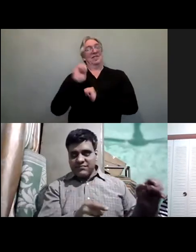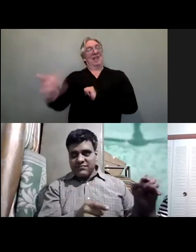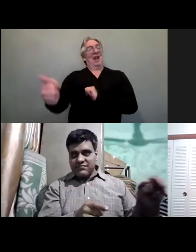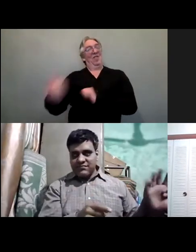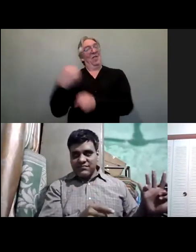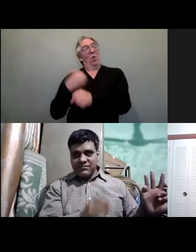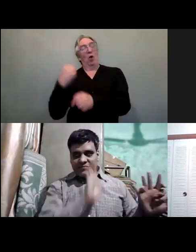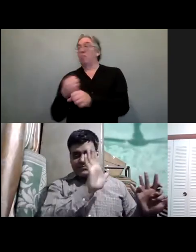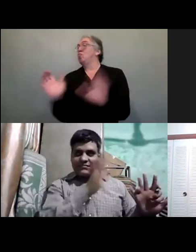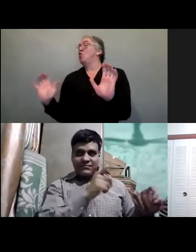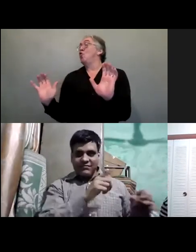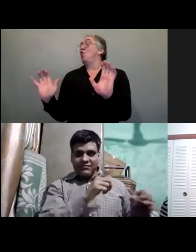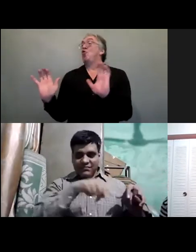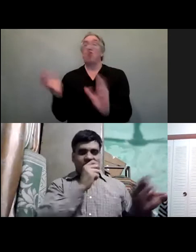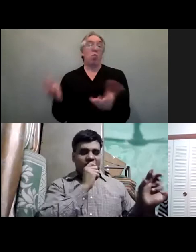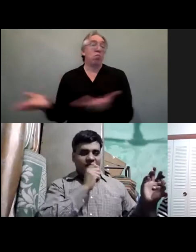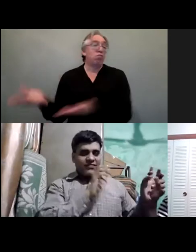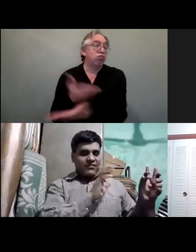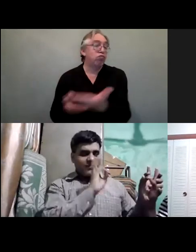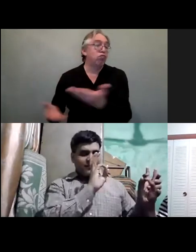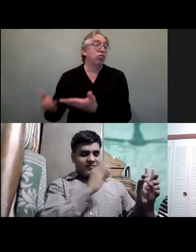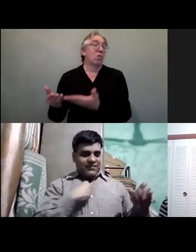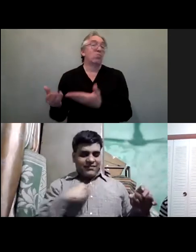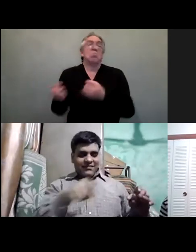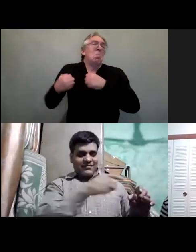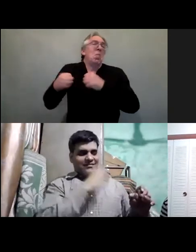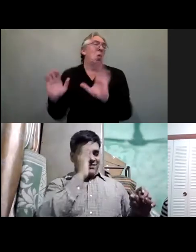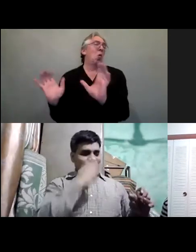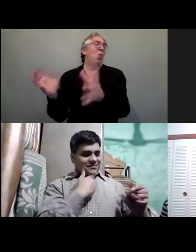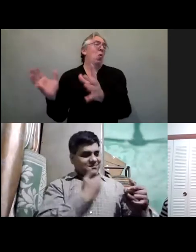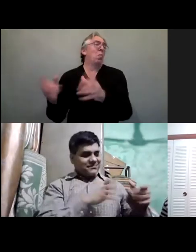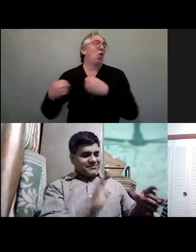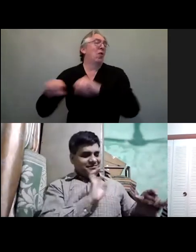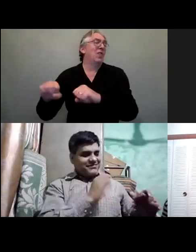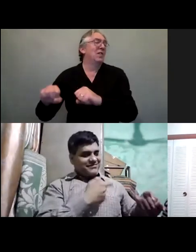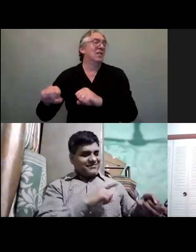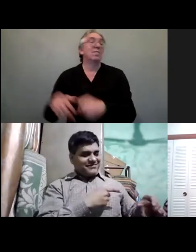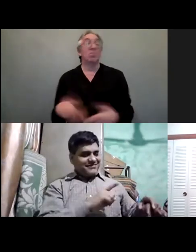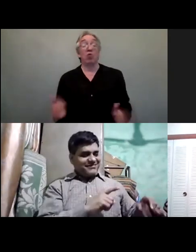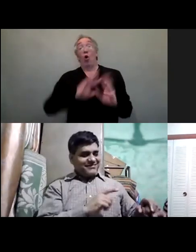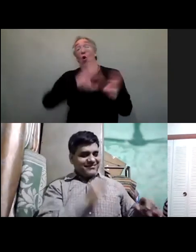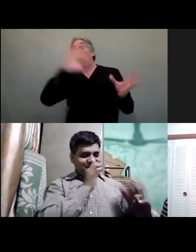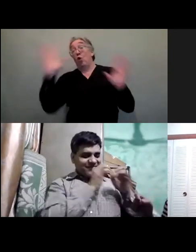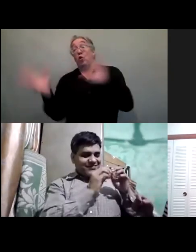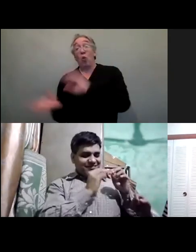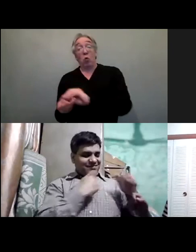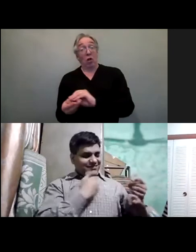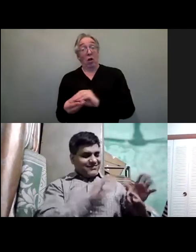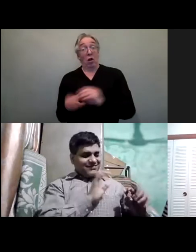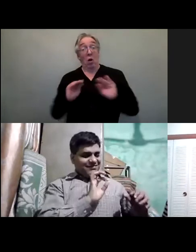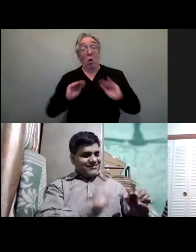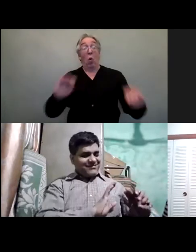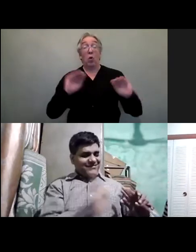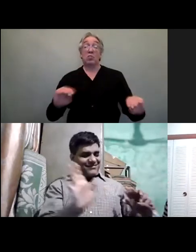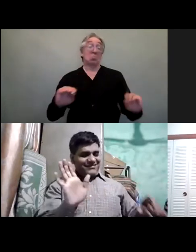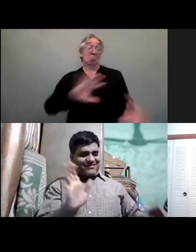group activities, other things. The duration of the total course is approximately 1.5